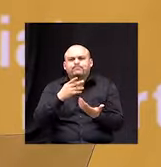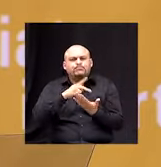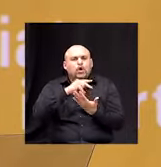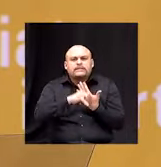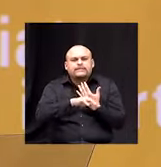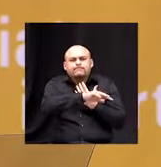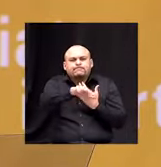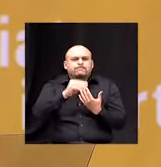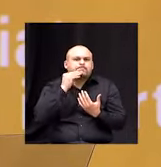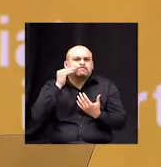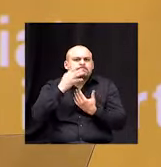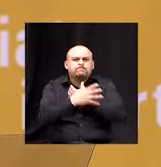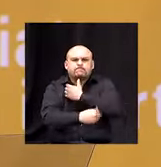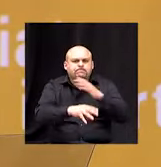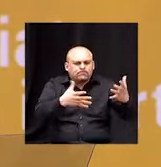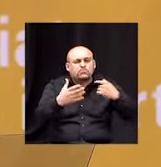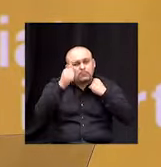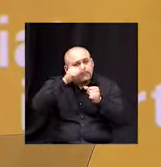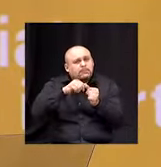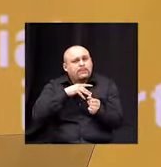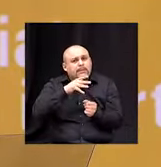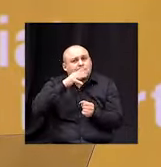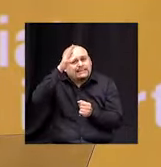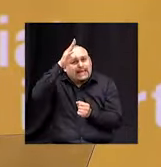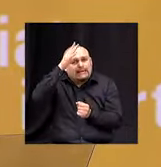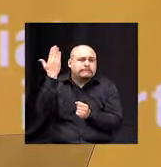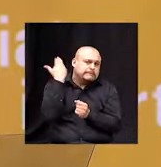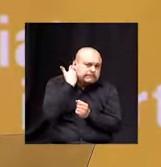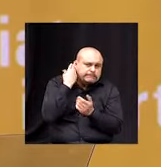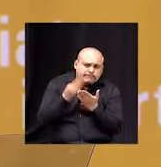my dad had to claim bankruptcy. But I